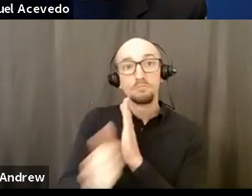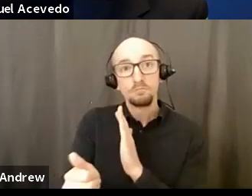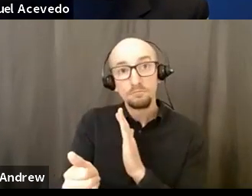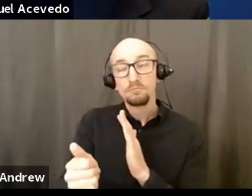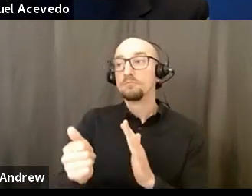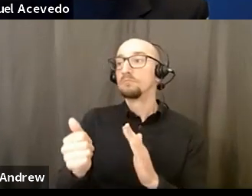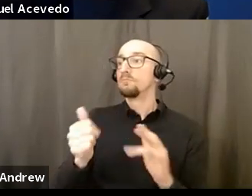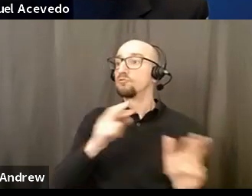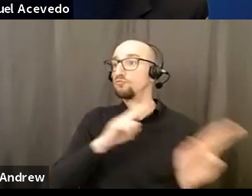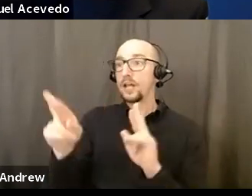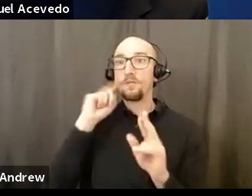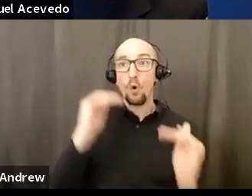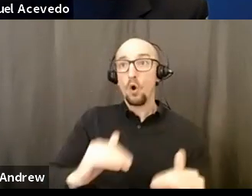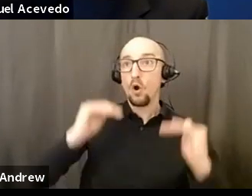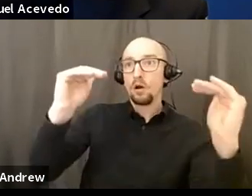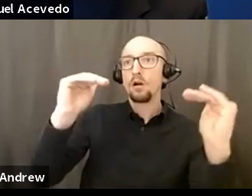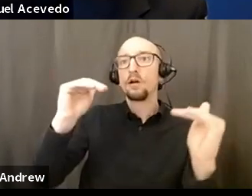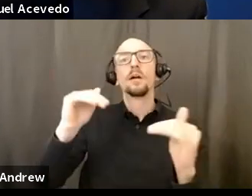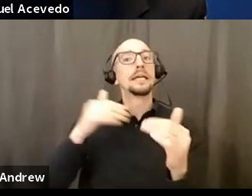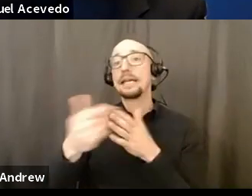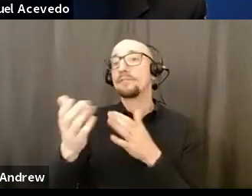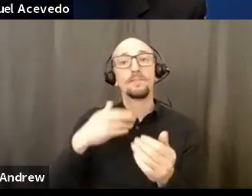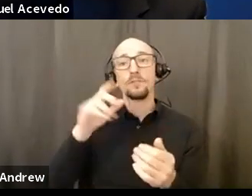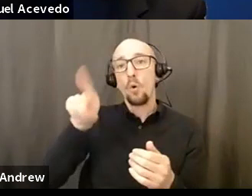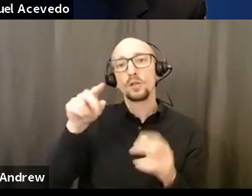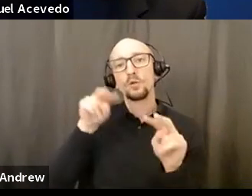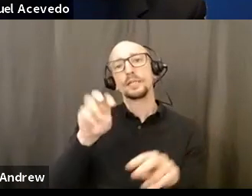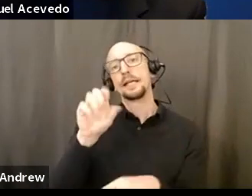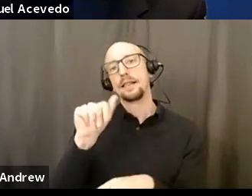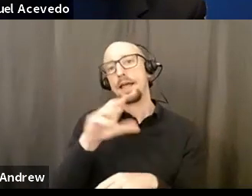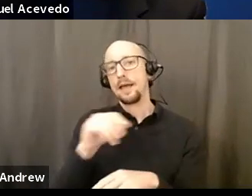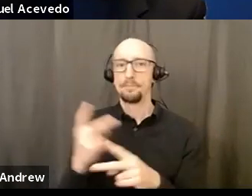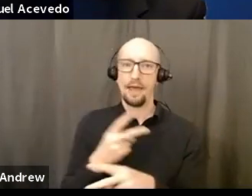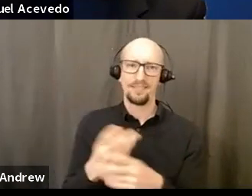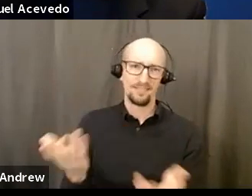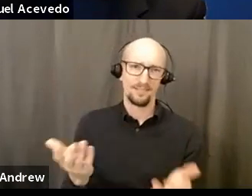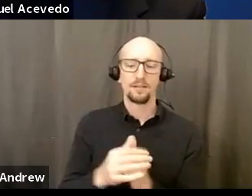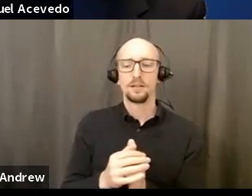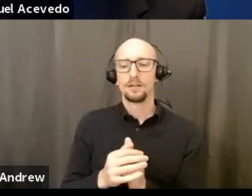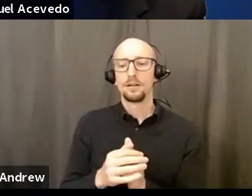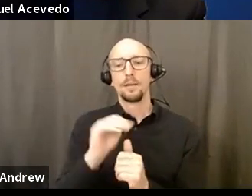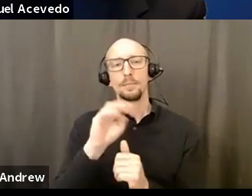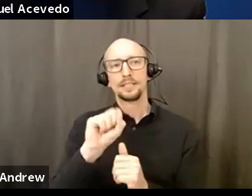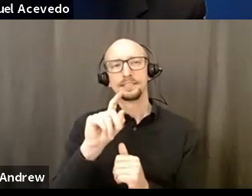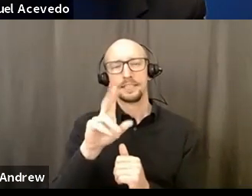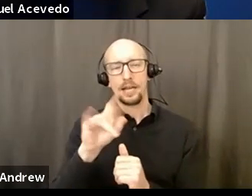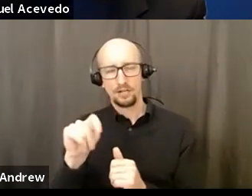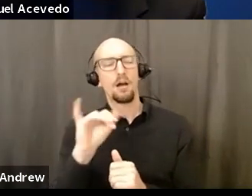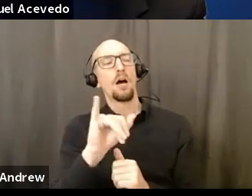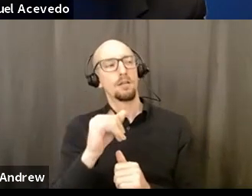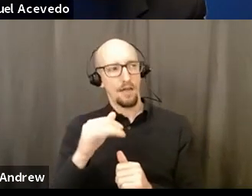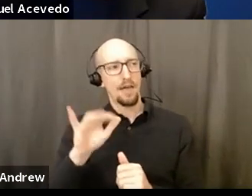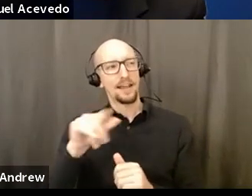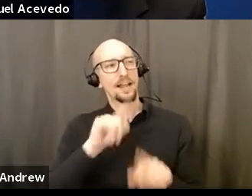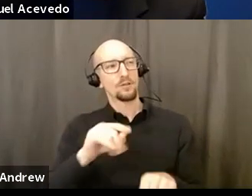opportunities, even if it's just around ELA and math. Okay, so that answered the first part of my question, which